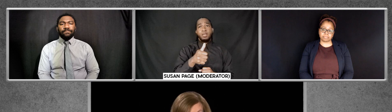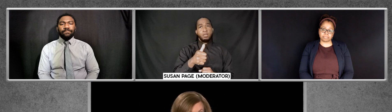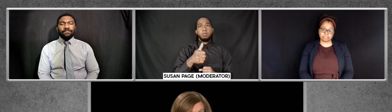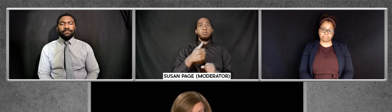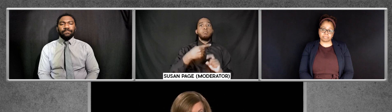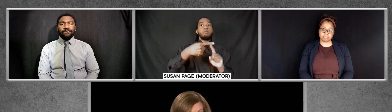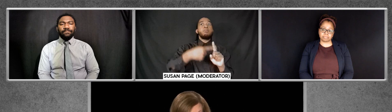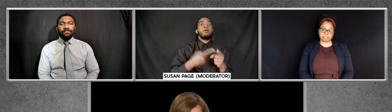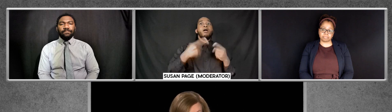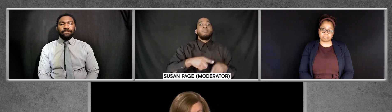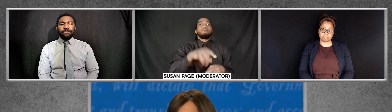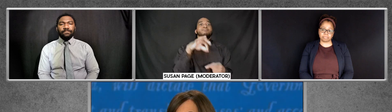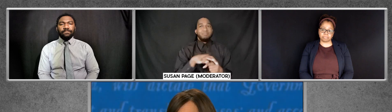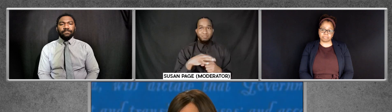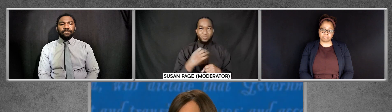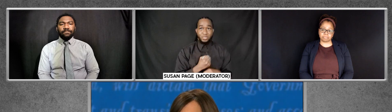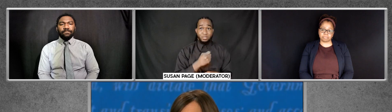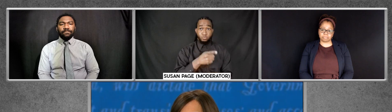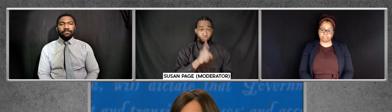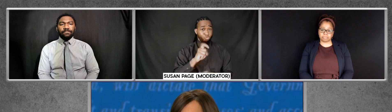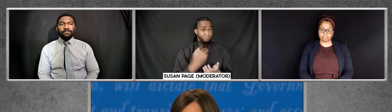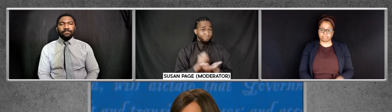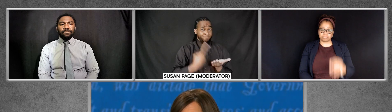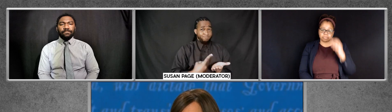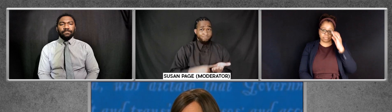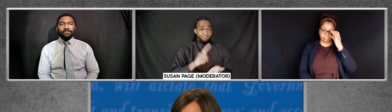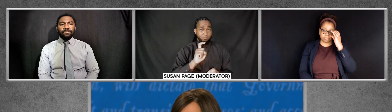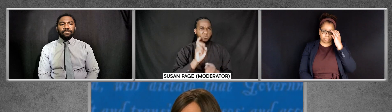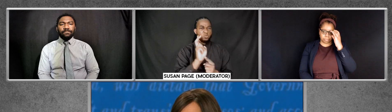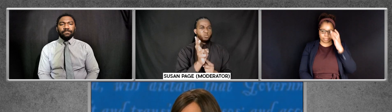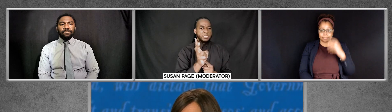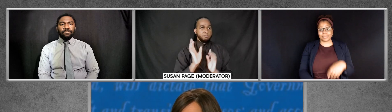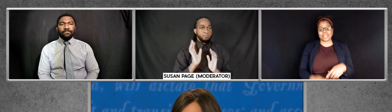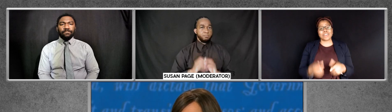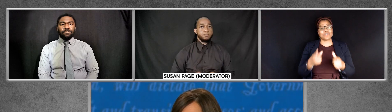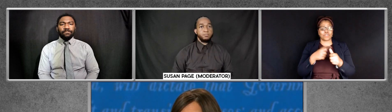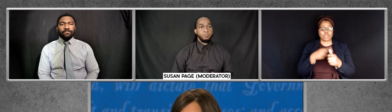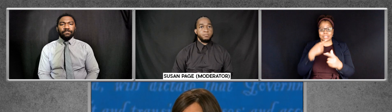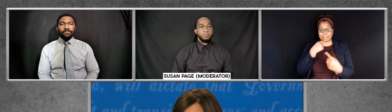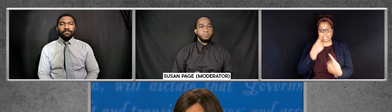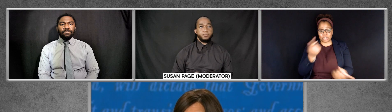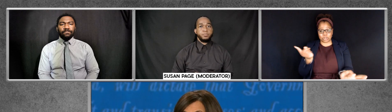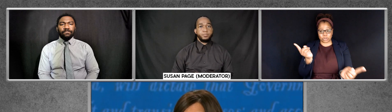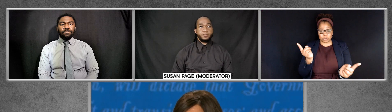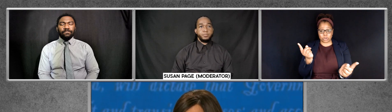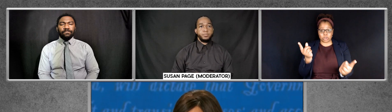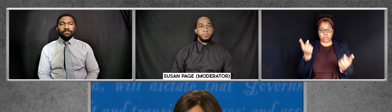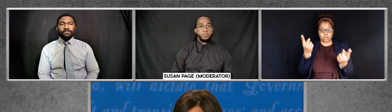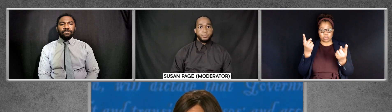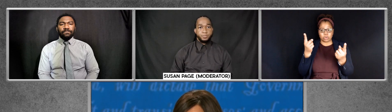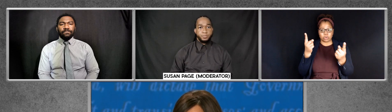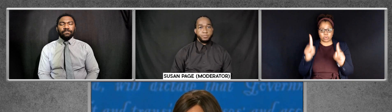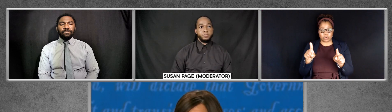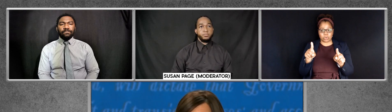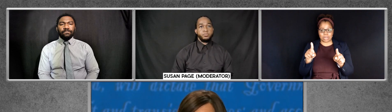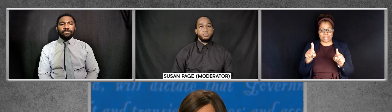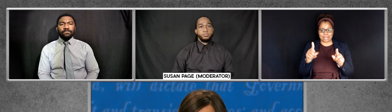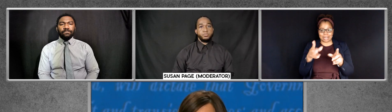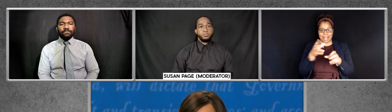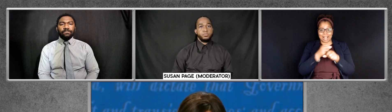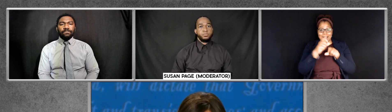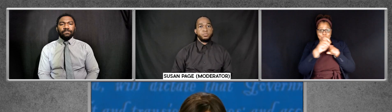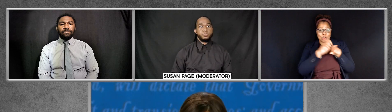think you should? You have 2 minutes uninterrupted. So let me tell you, first of all, the day I got the call from Joe Biden, it